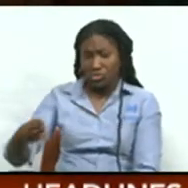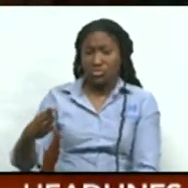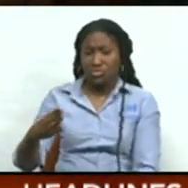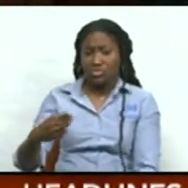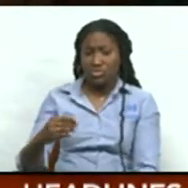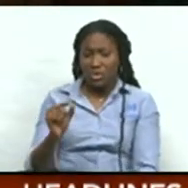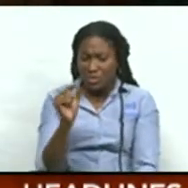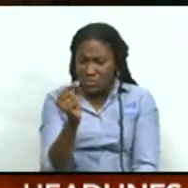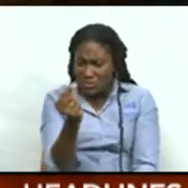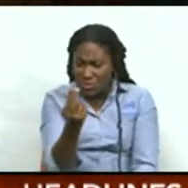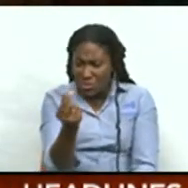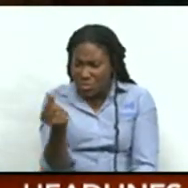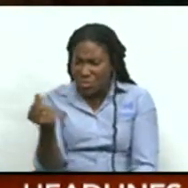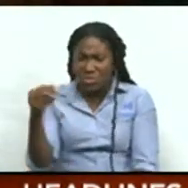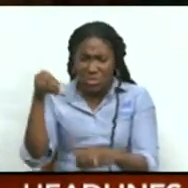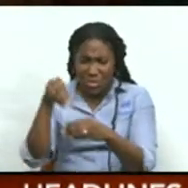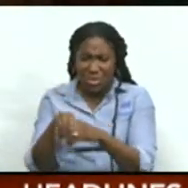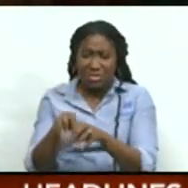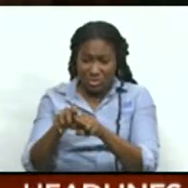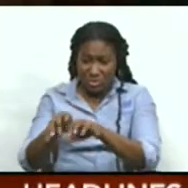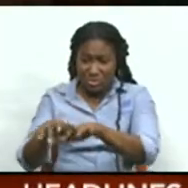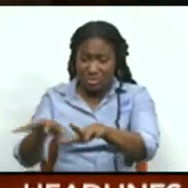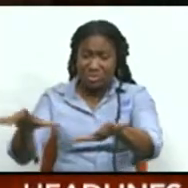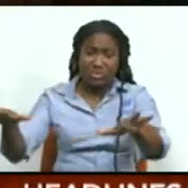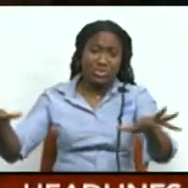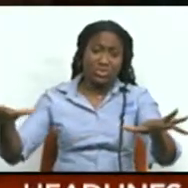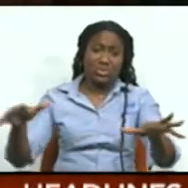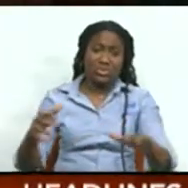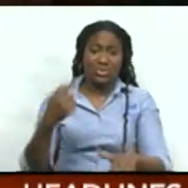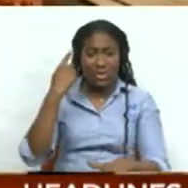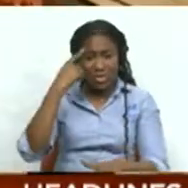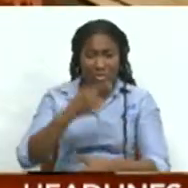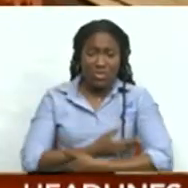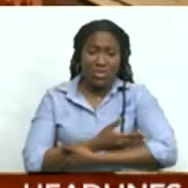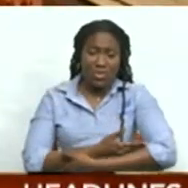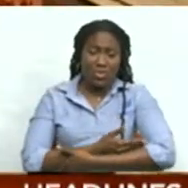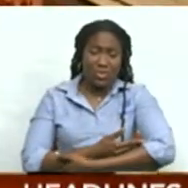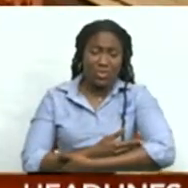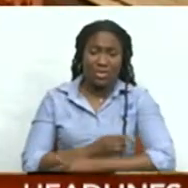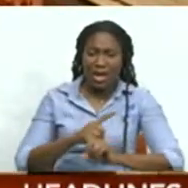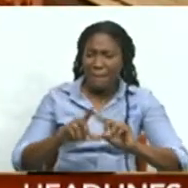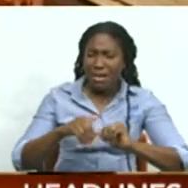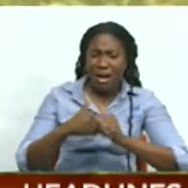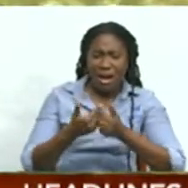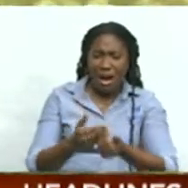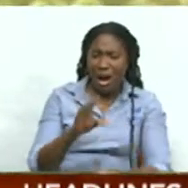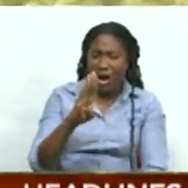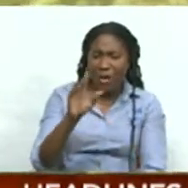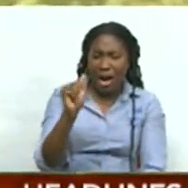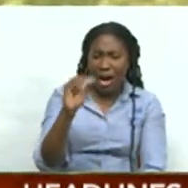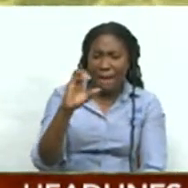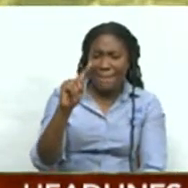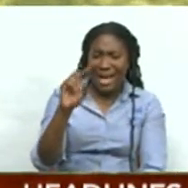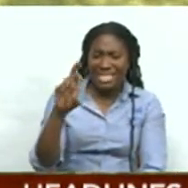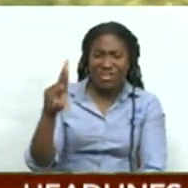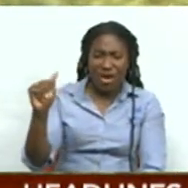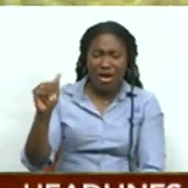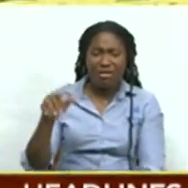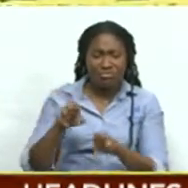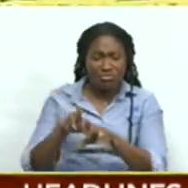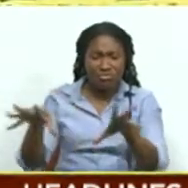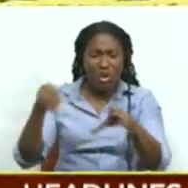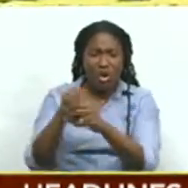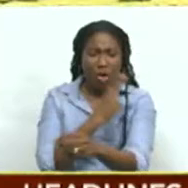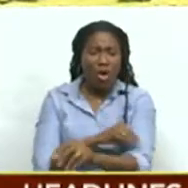pose significant risks to vulnerable neonates. But how did the bacterial outbreak happen in a space that is supposed to